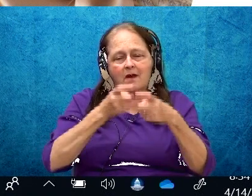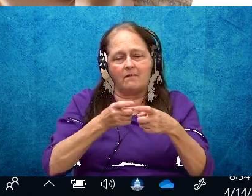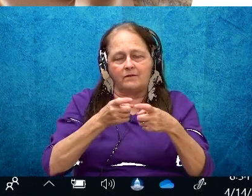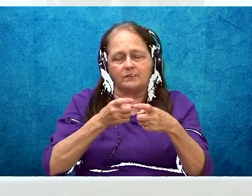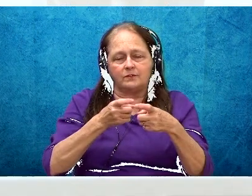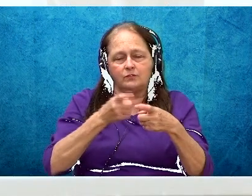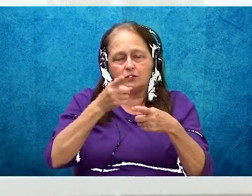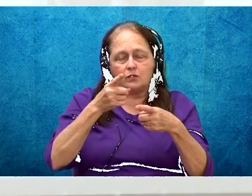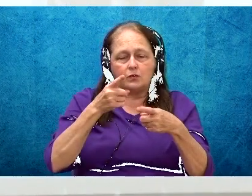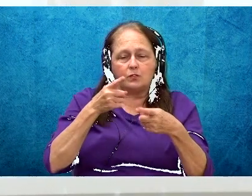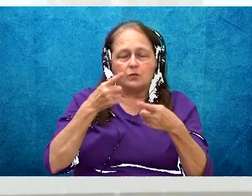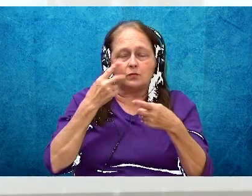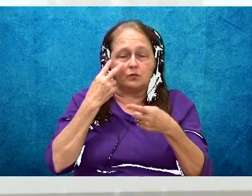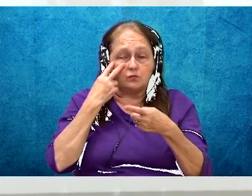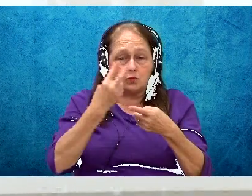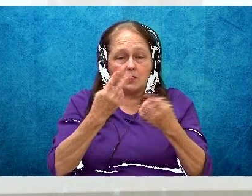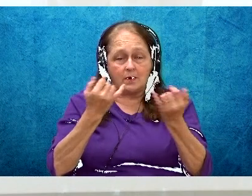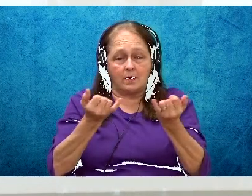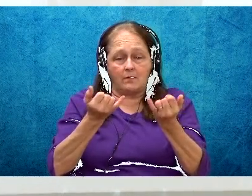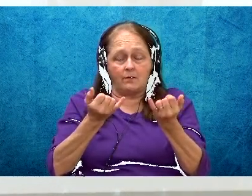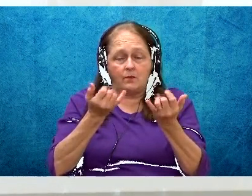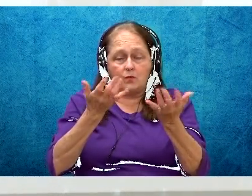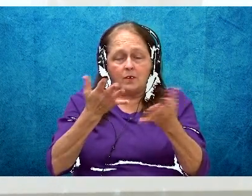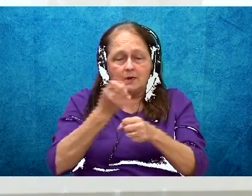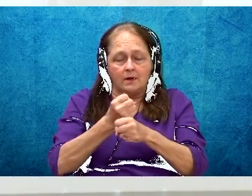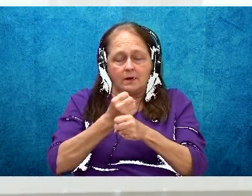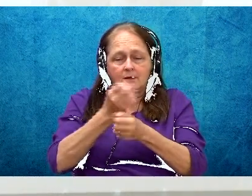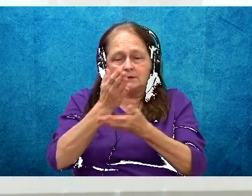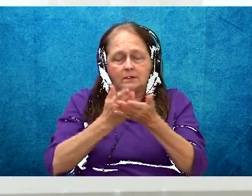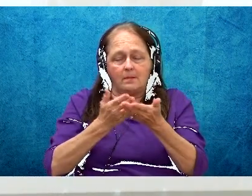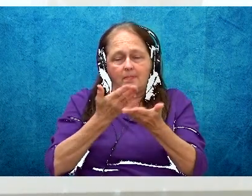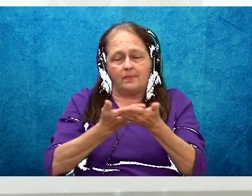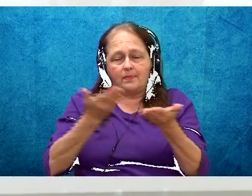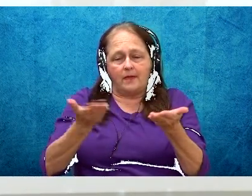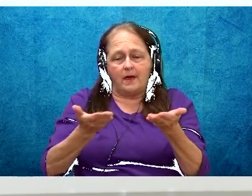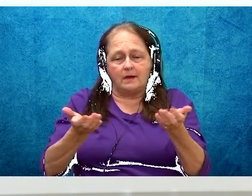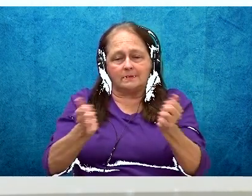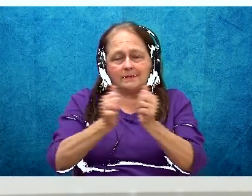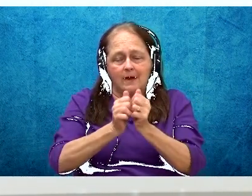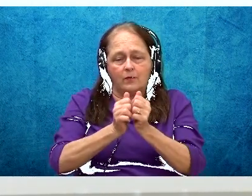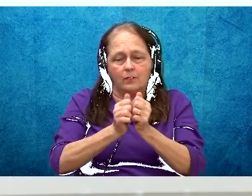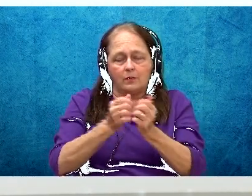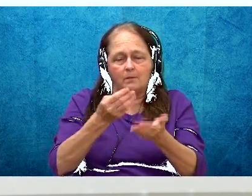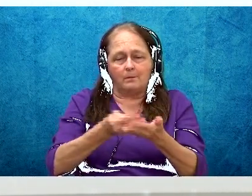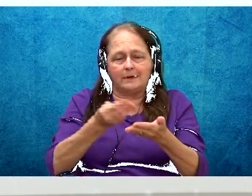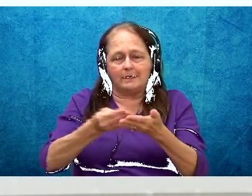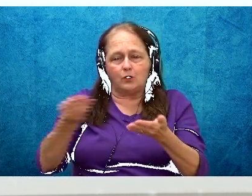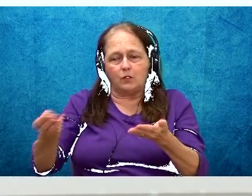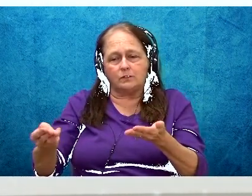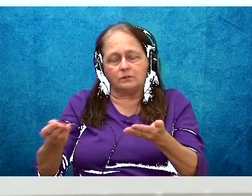are watching this now, you might want to get some materials together.